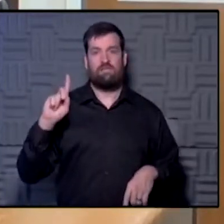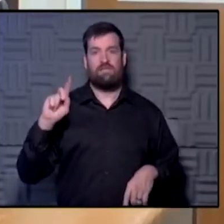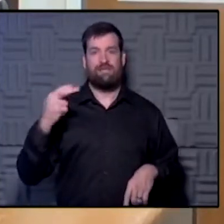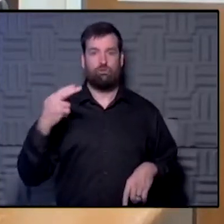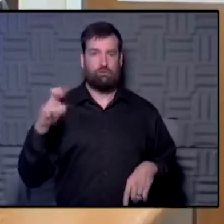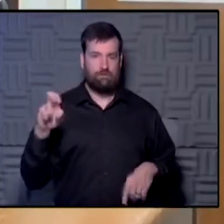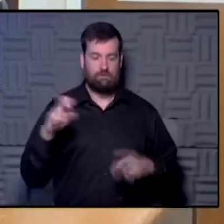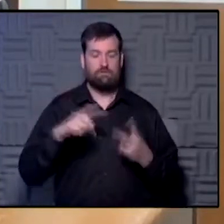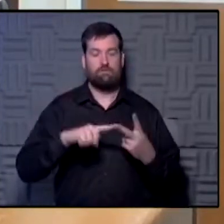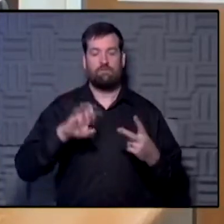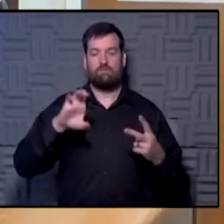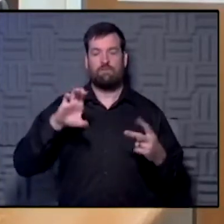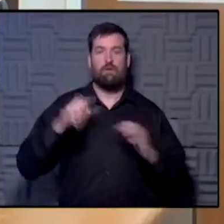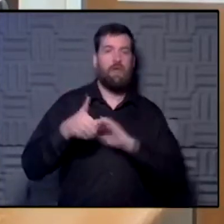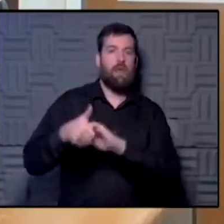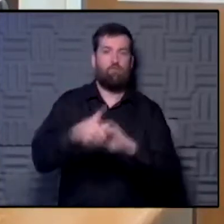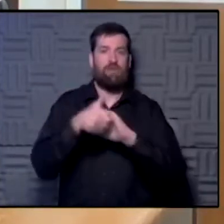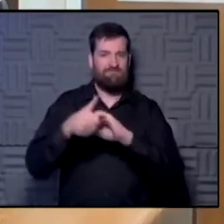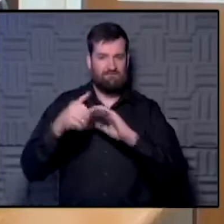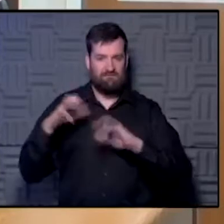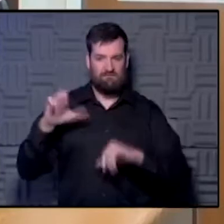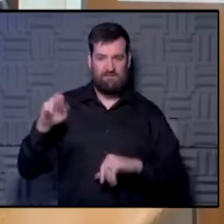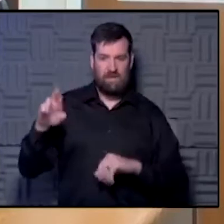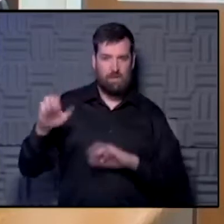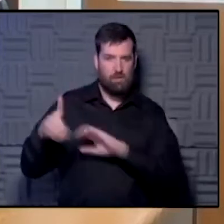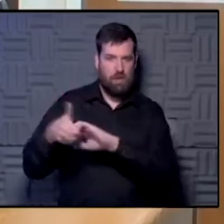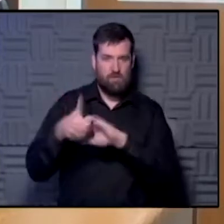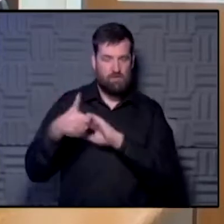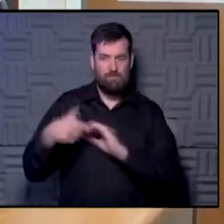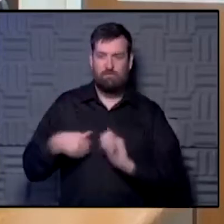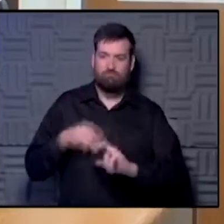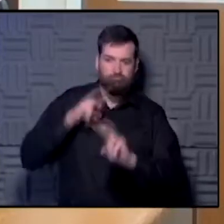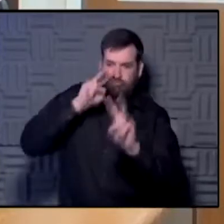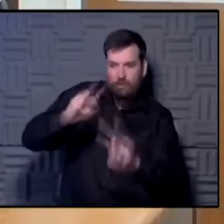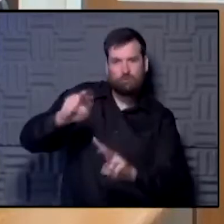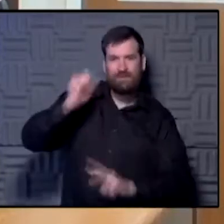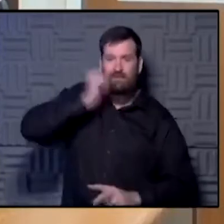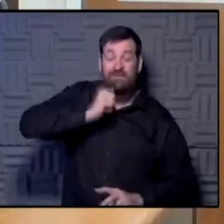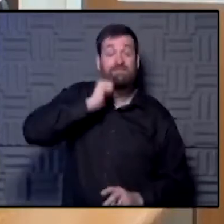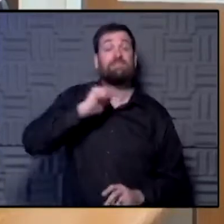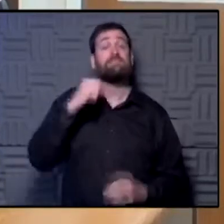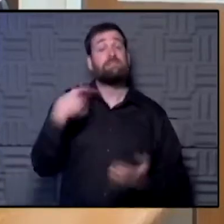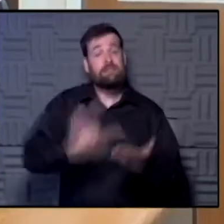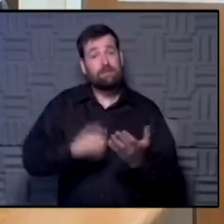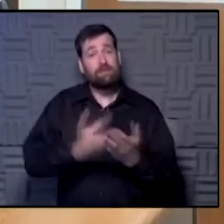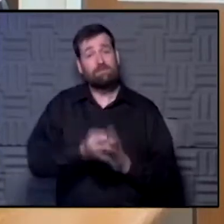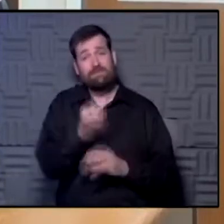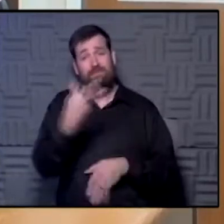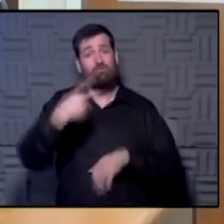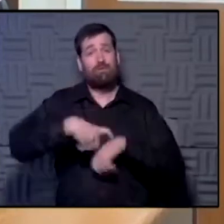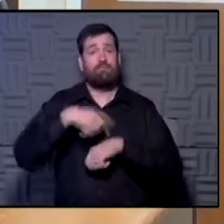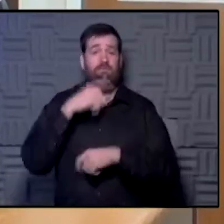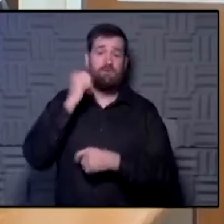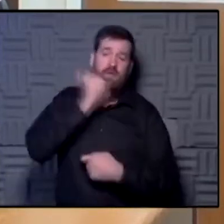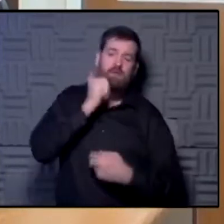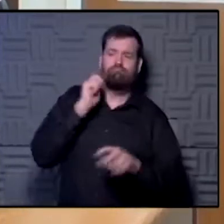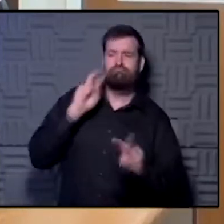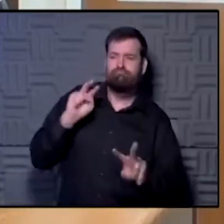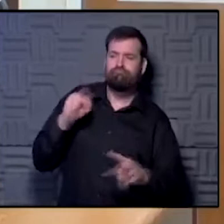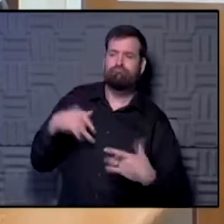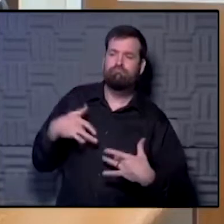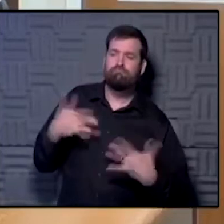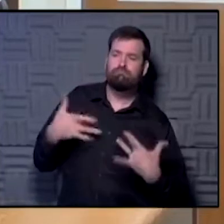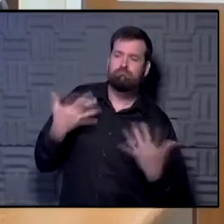collaborative right there. We watch them daily, sometimes multiple times a day, to see what is happening. What